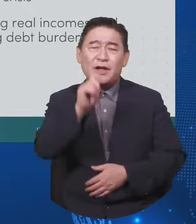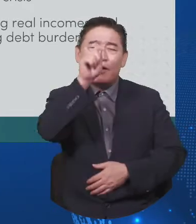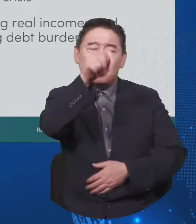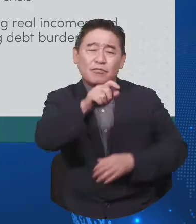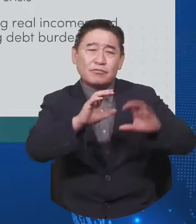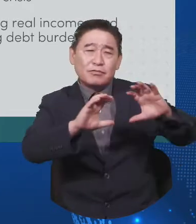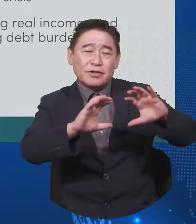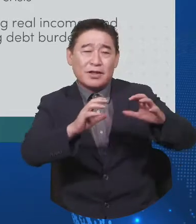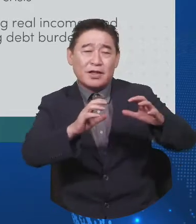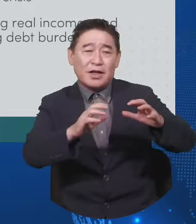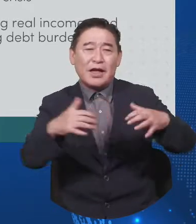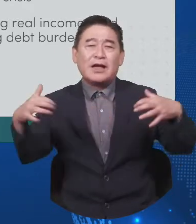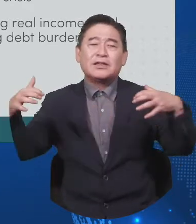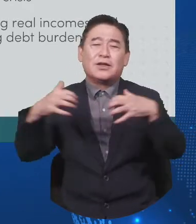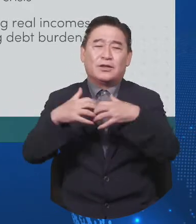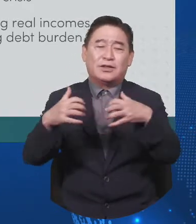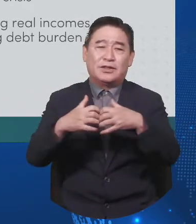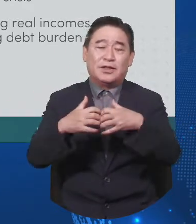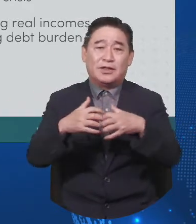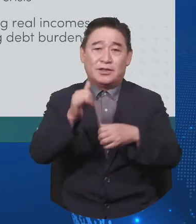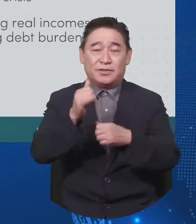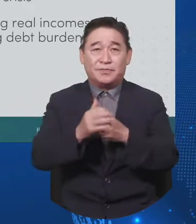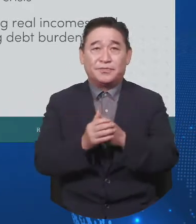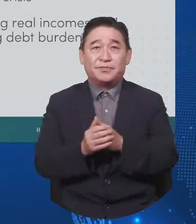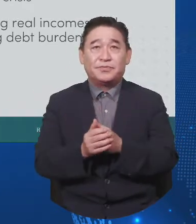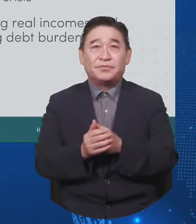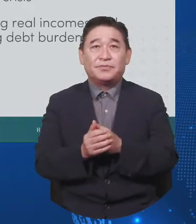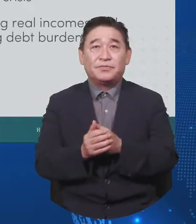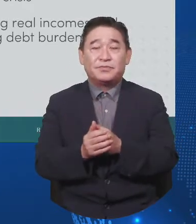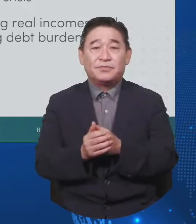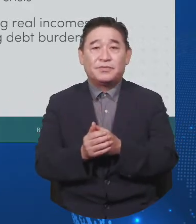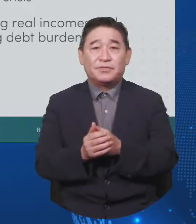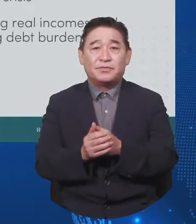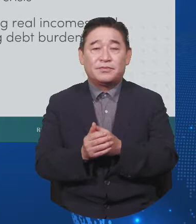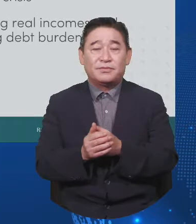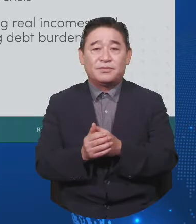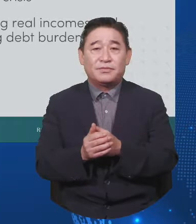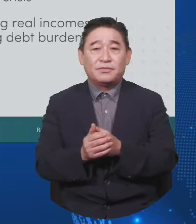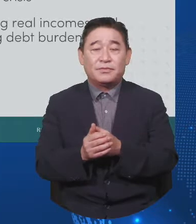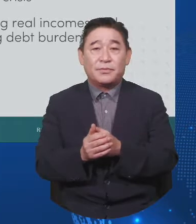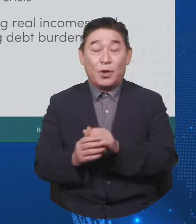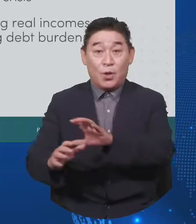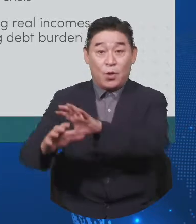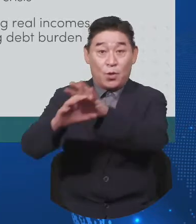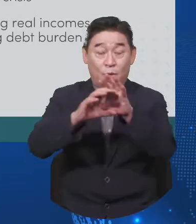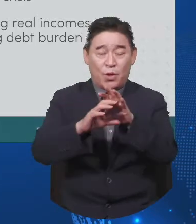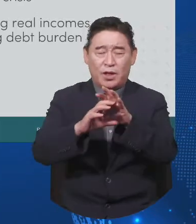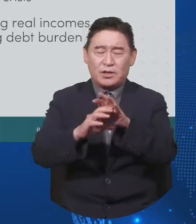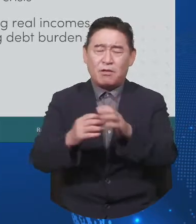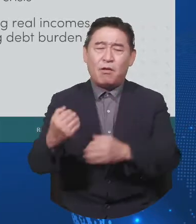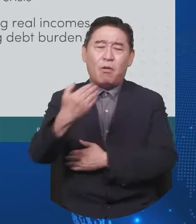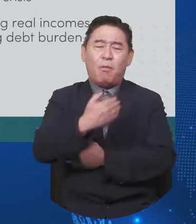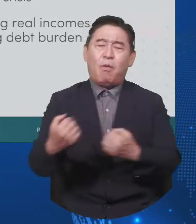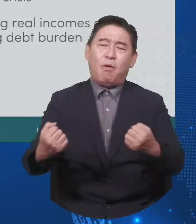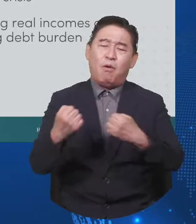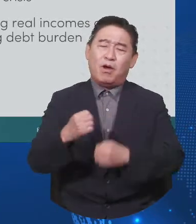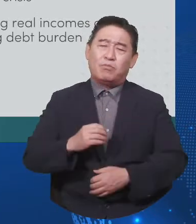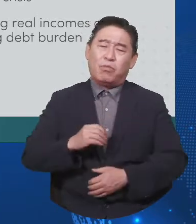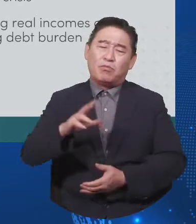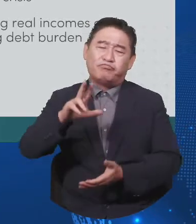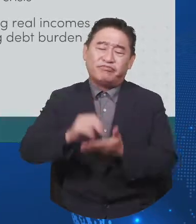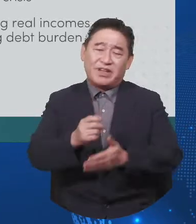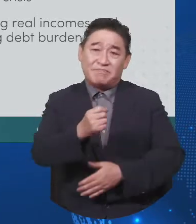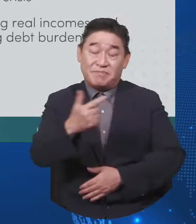The pandemic has caused severe disruptions to health and education, with the UN noting that COVID resulted in a drop in